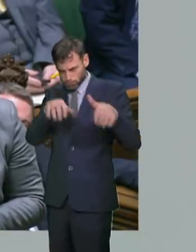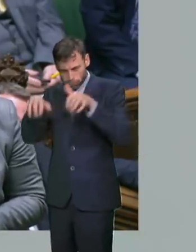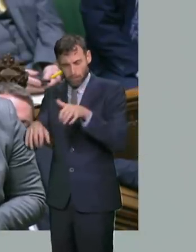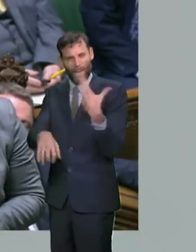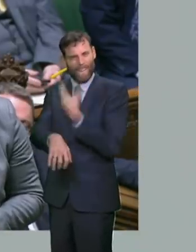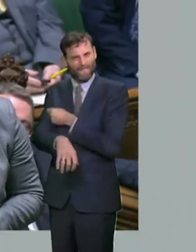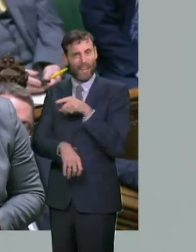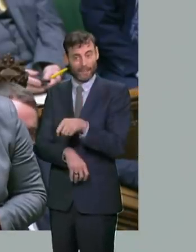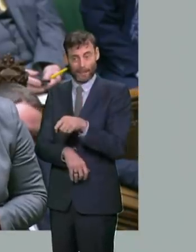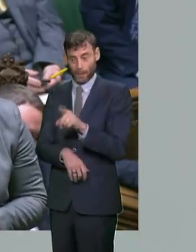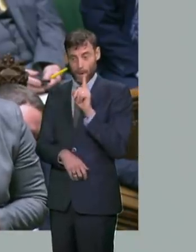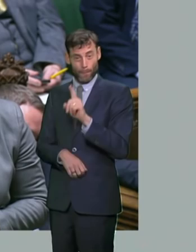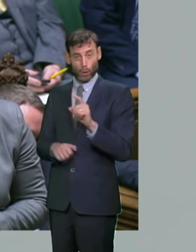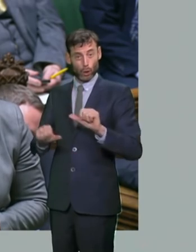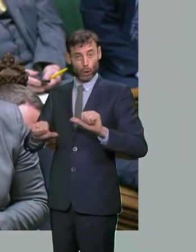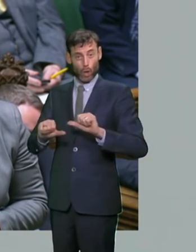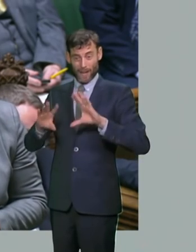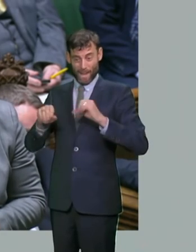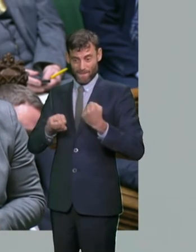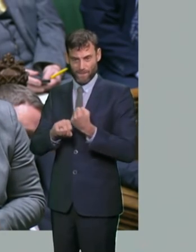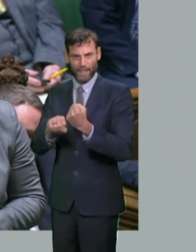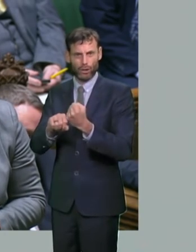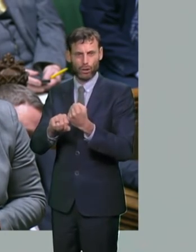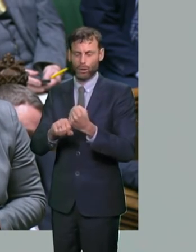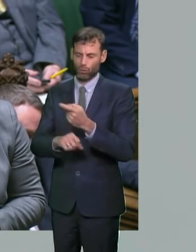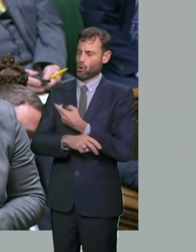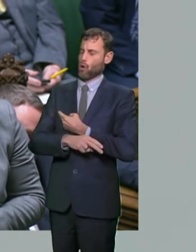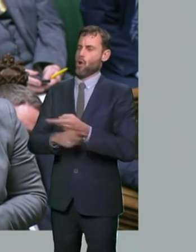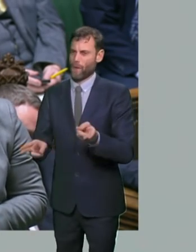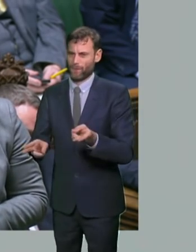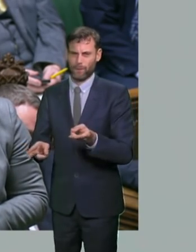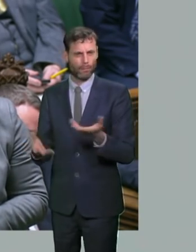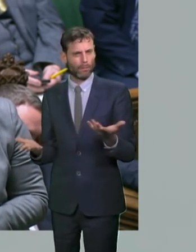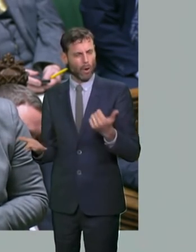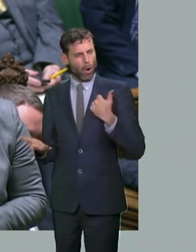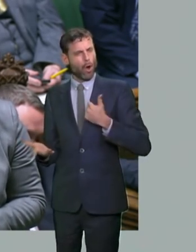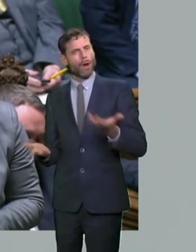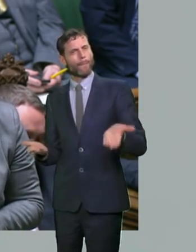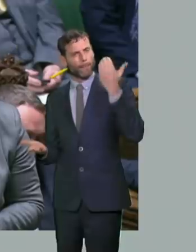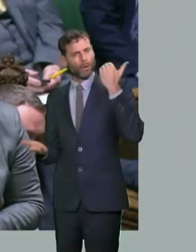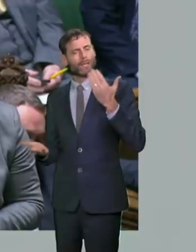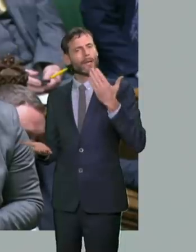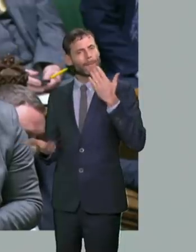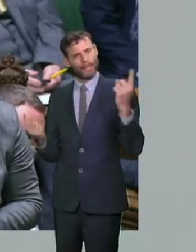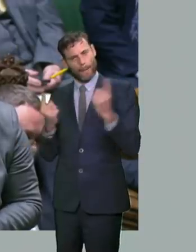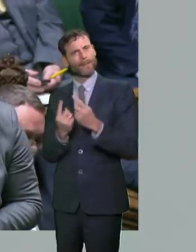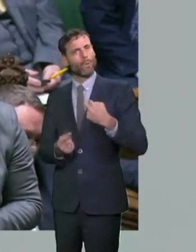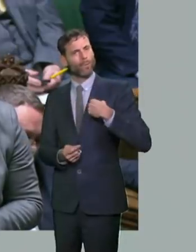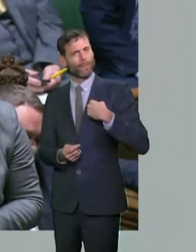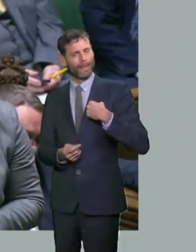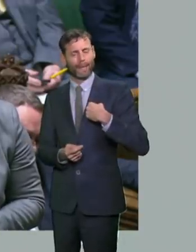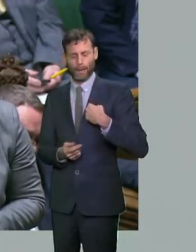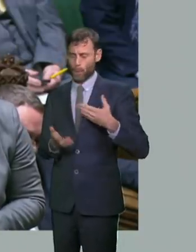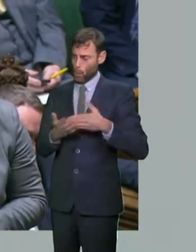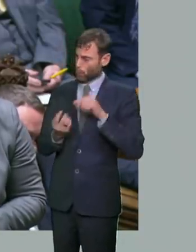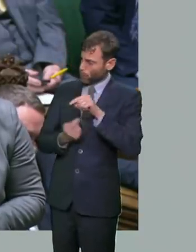lies unfinished. There has been no apology to the incorrect statements in the House, so can the Prime Minister please meet with me and representatives